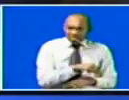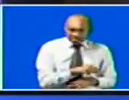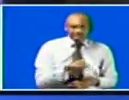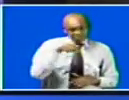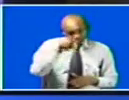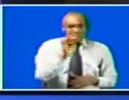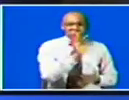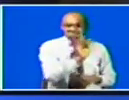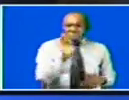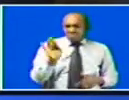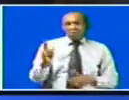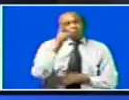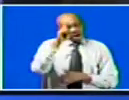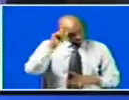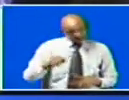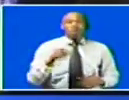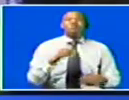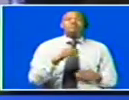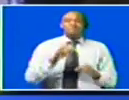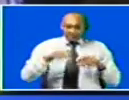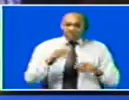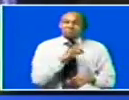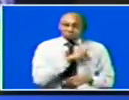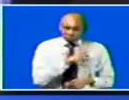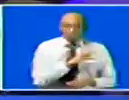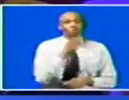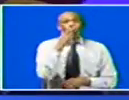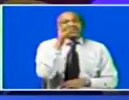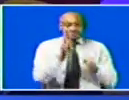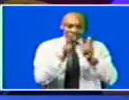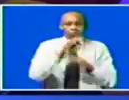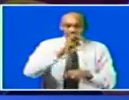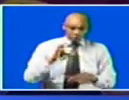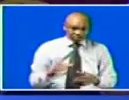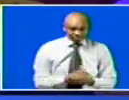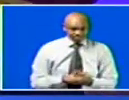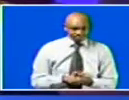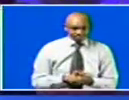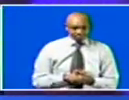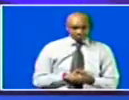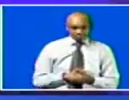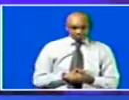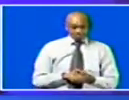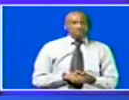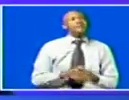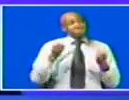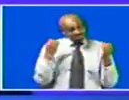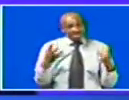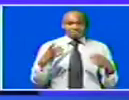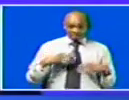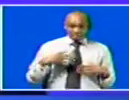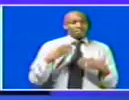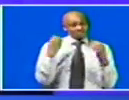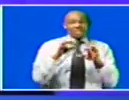the lives of more than 1 million farmers in 22 counties. More than a million, and probably a lot more than a million